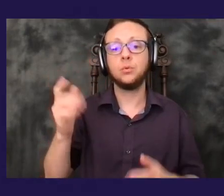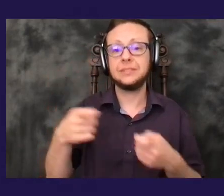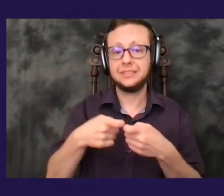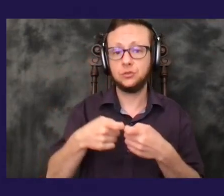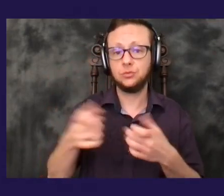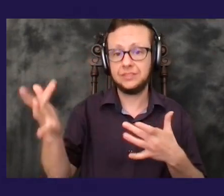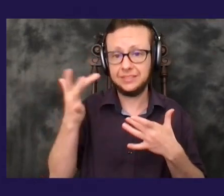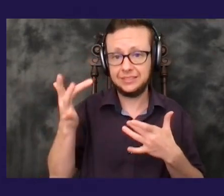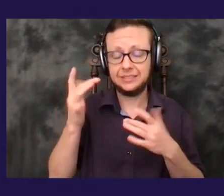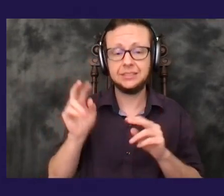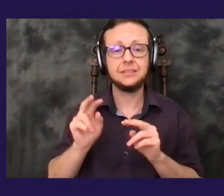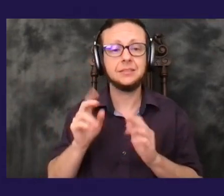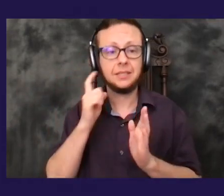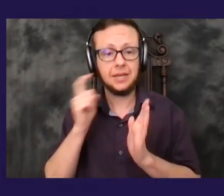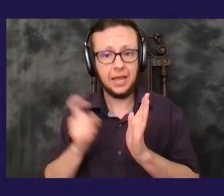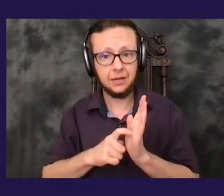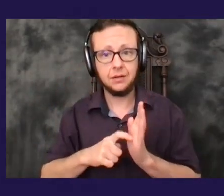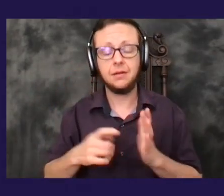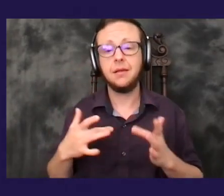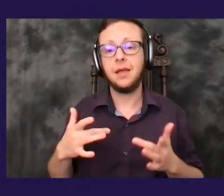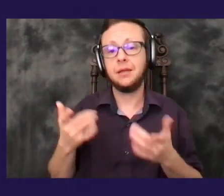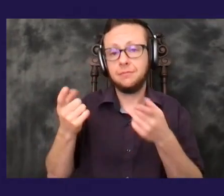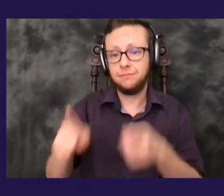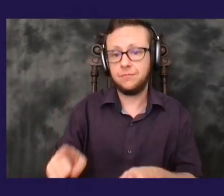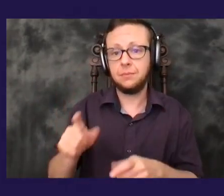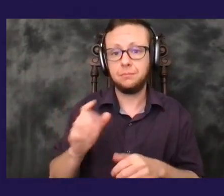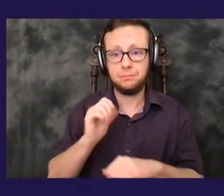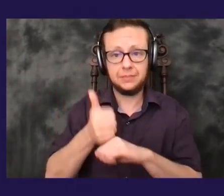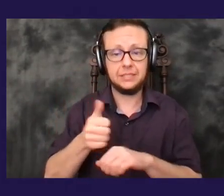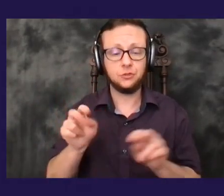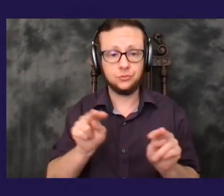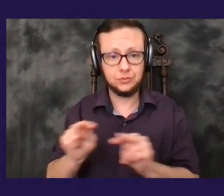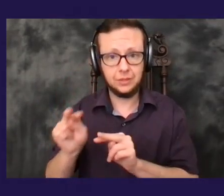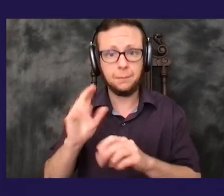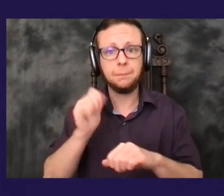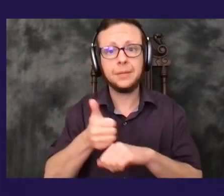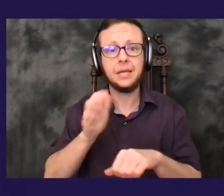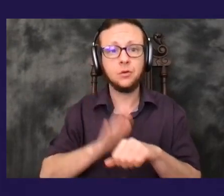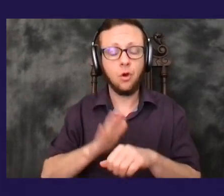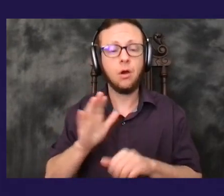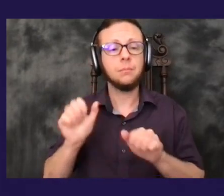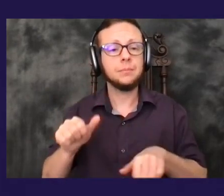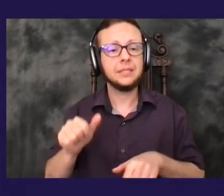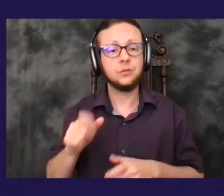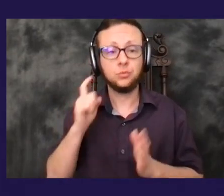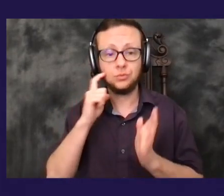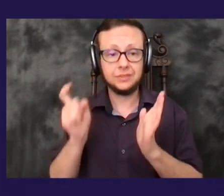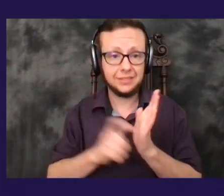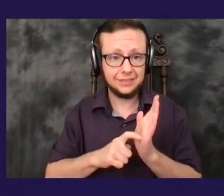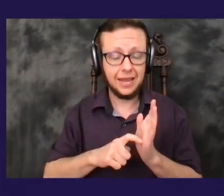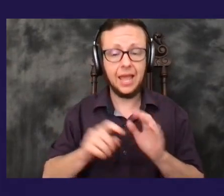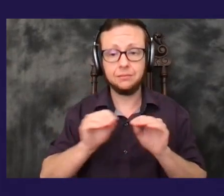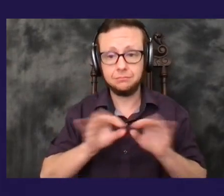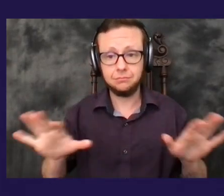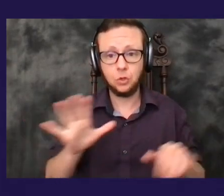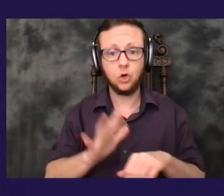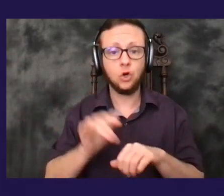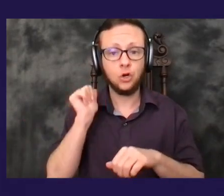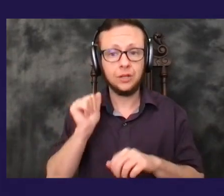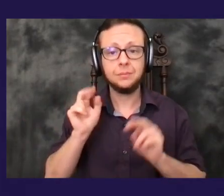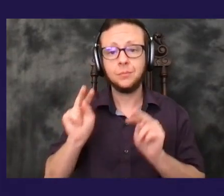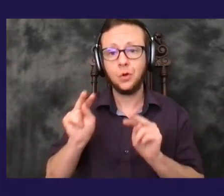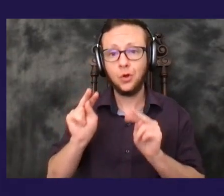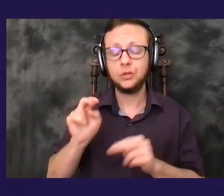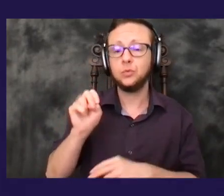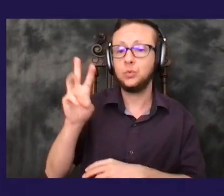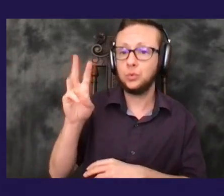event-based surveillance is based on the principle that we can detect epidemics earlier by monitoring news, by monitoring what